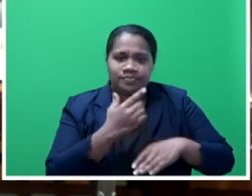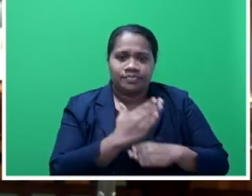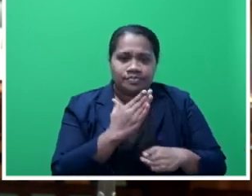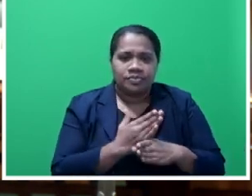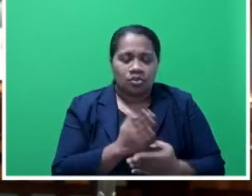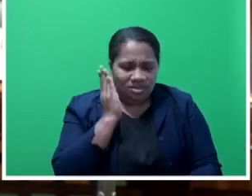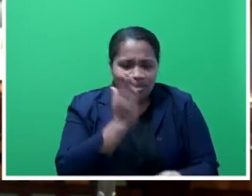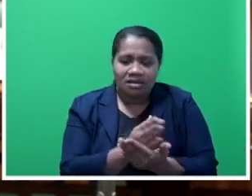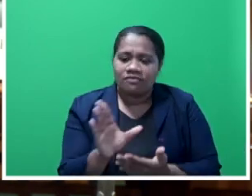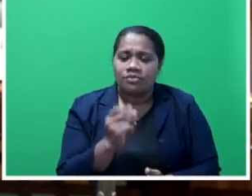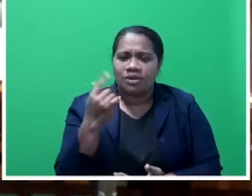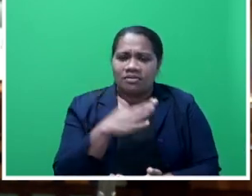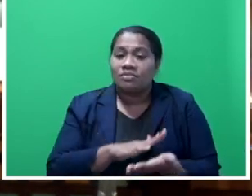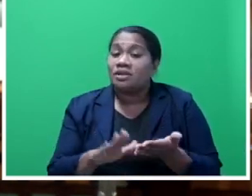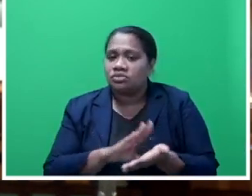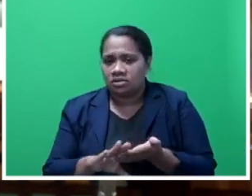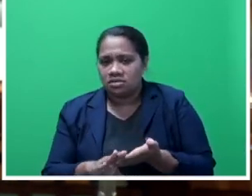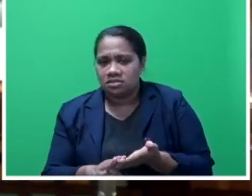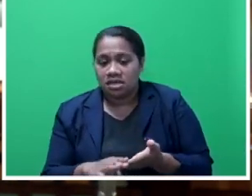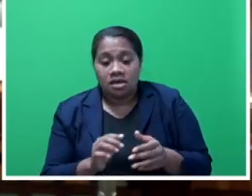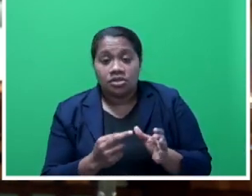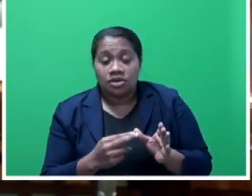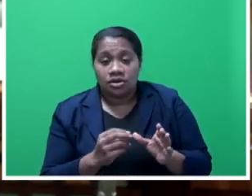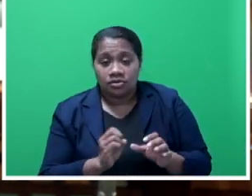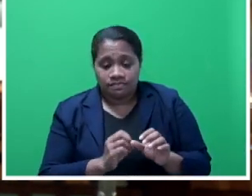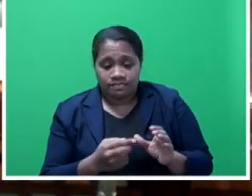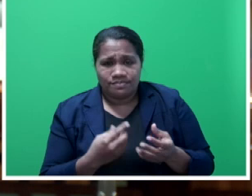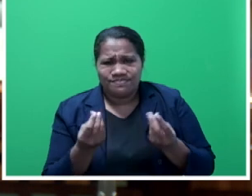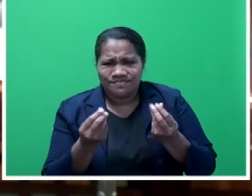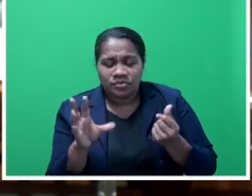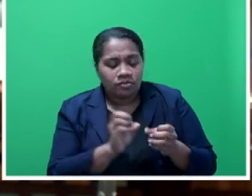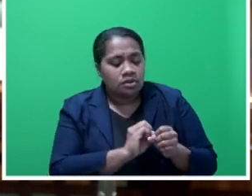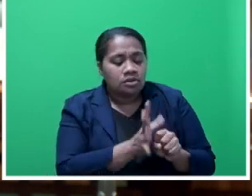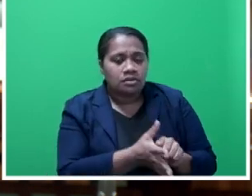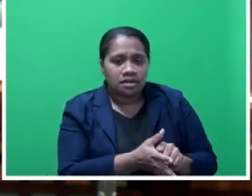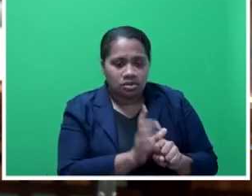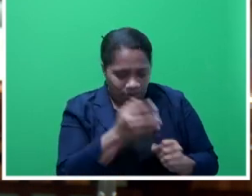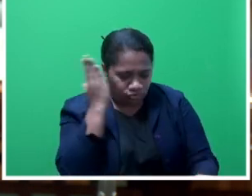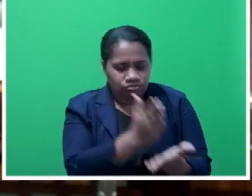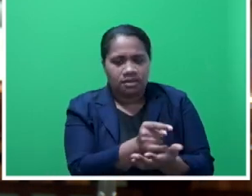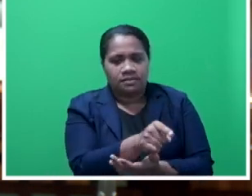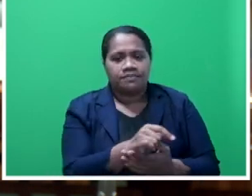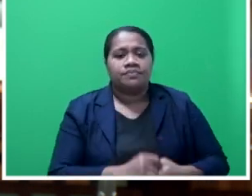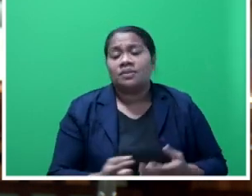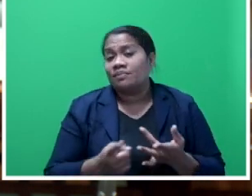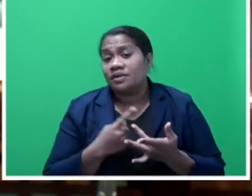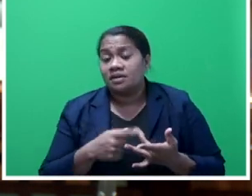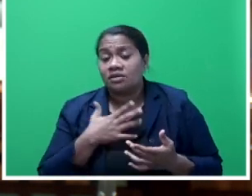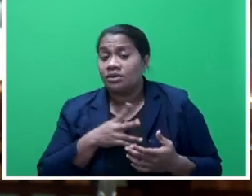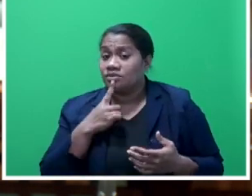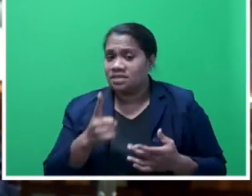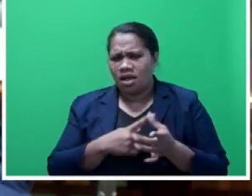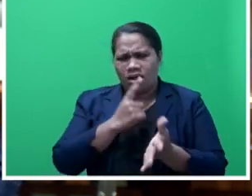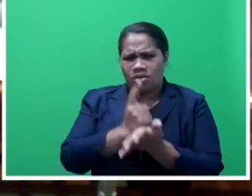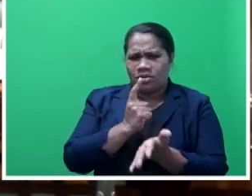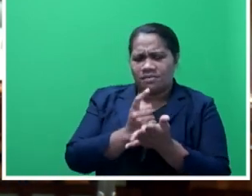in respect of, as a response to COVID-19. Mr. Speaker, sir, the other, finally I'd like to say, and a lot has been made about this,